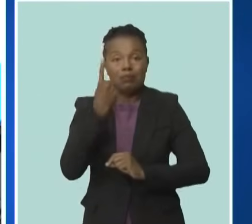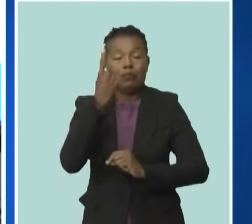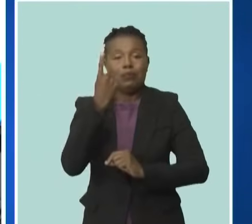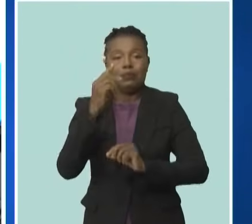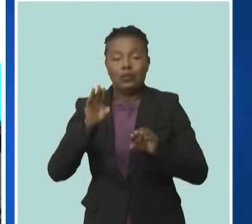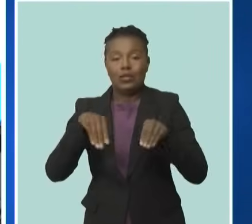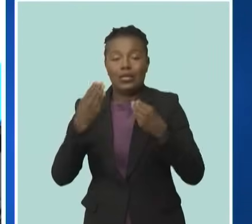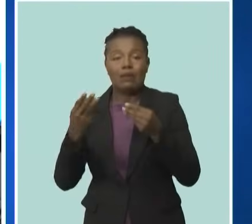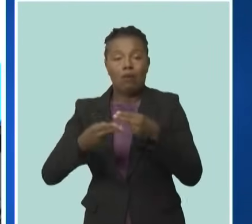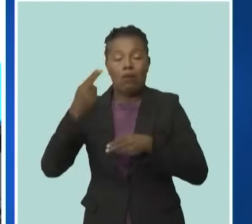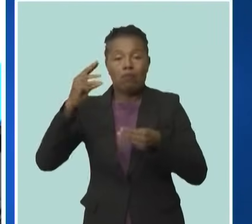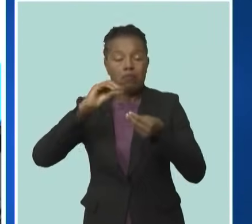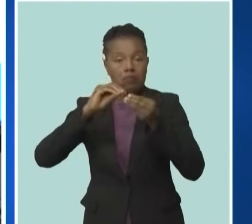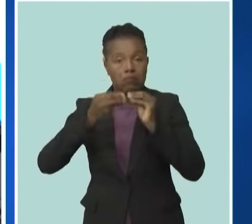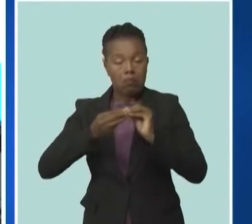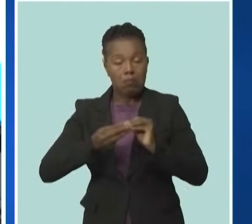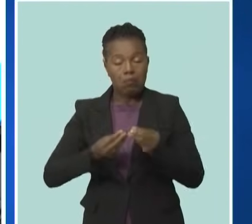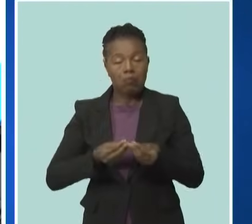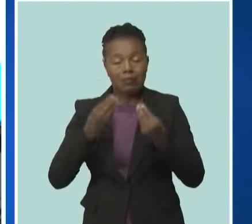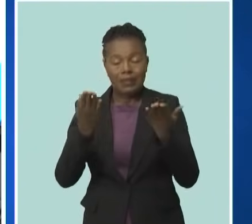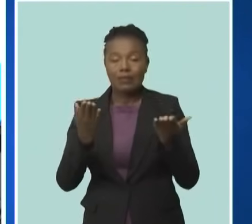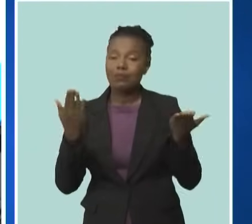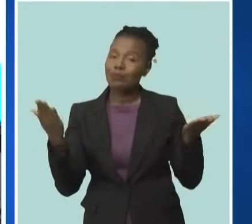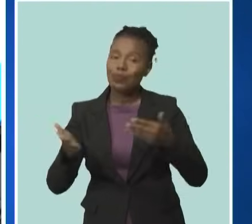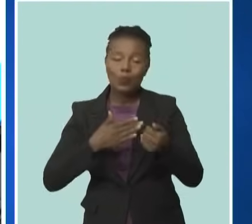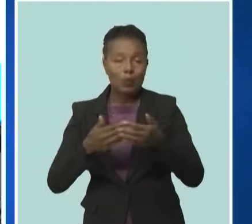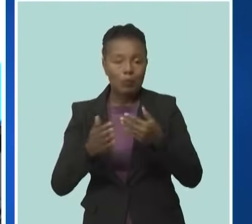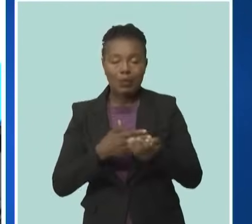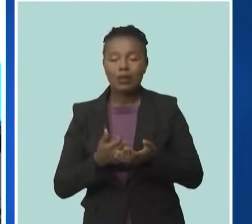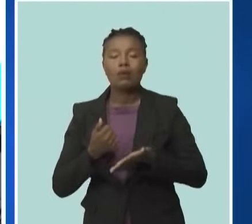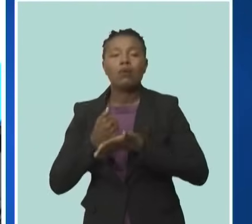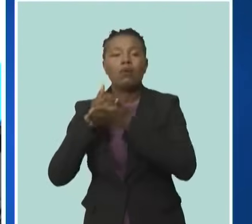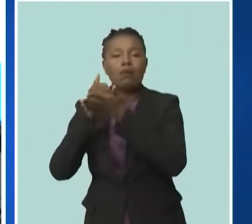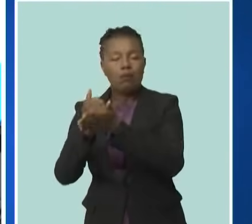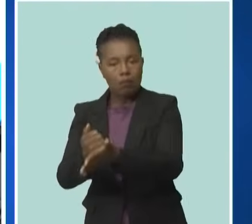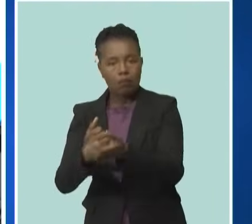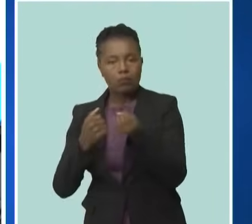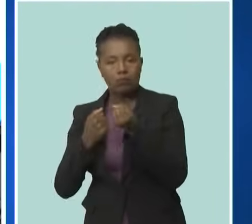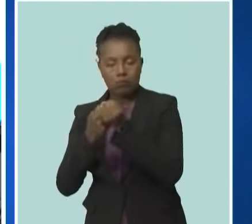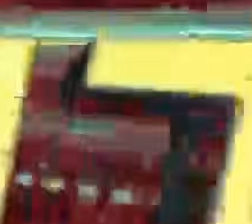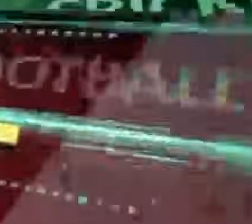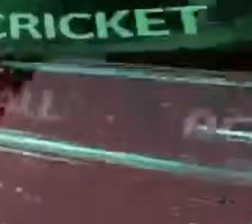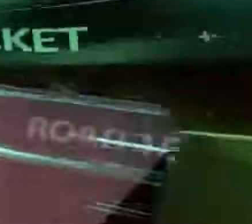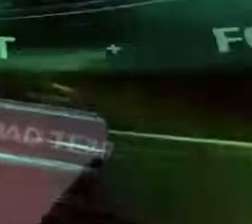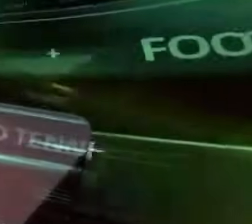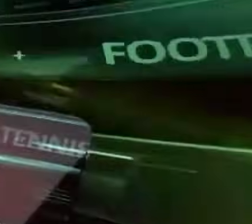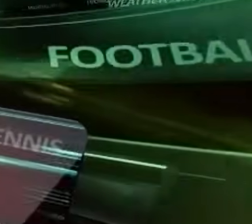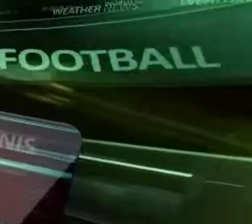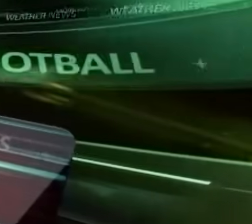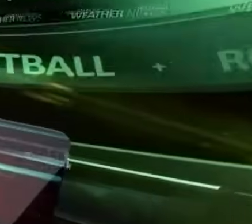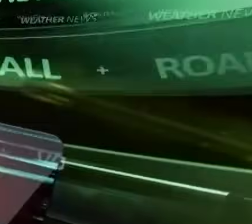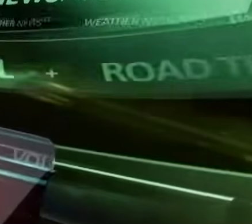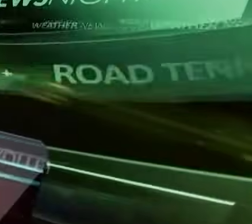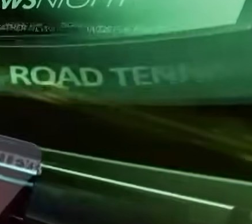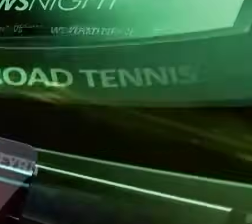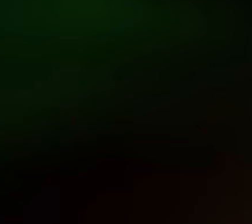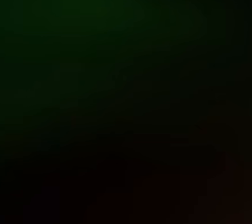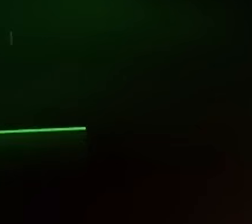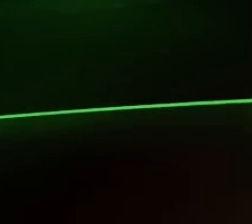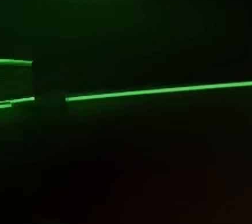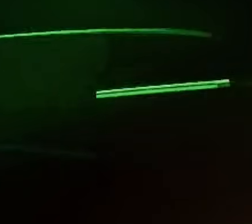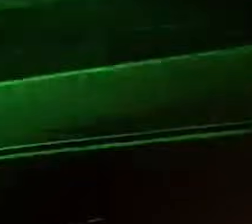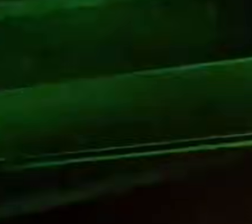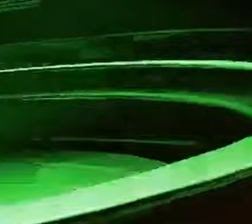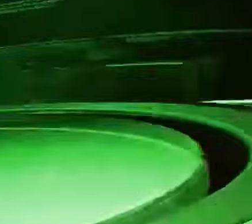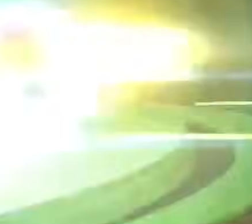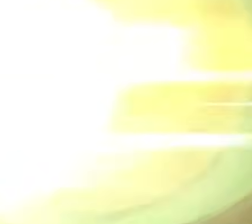amount, you are helping to move the country forward with your investment. Sports Night, brought to you with